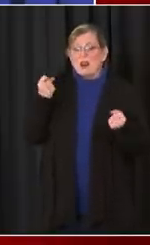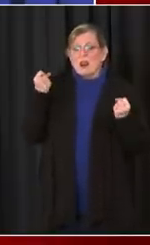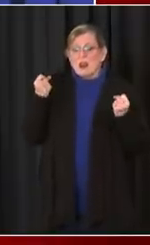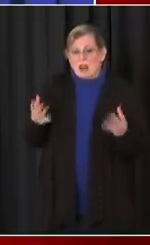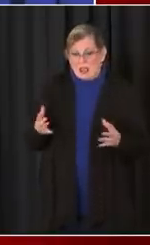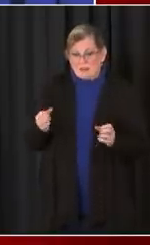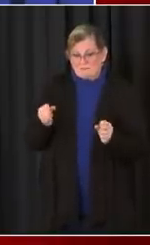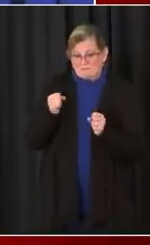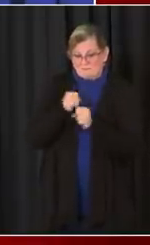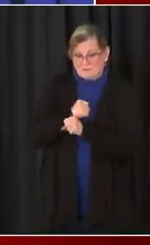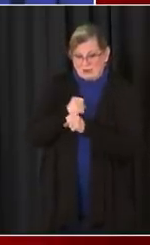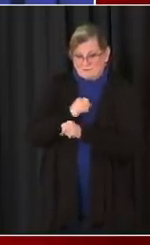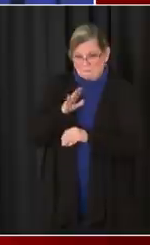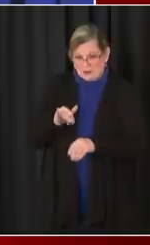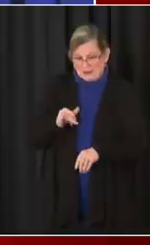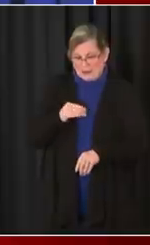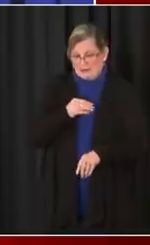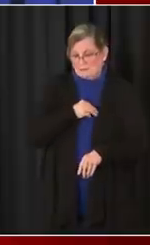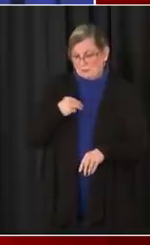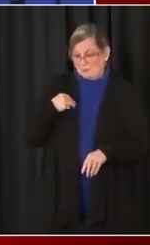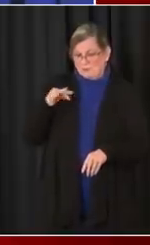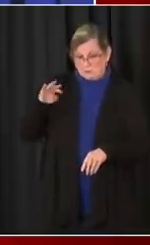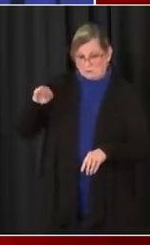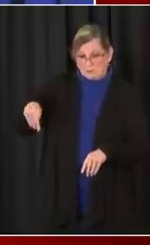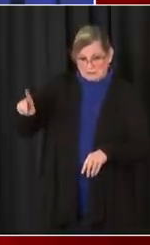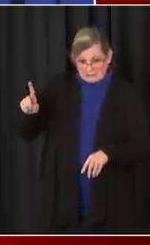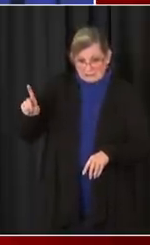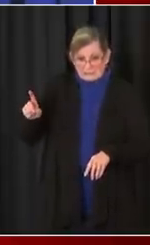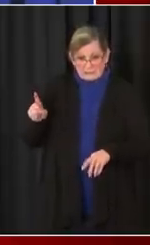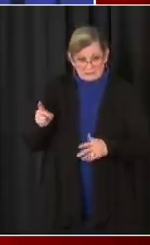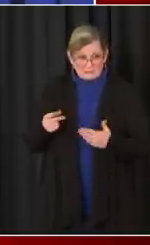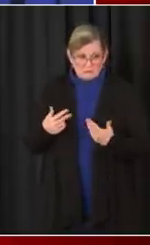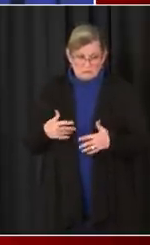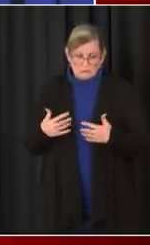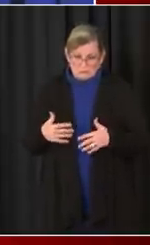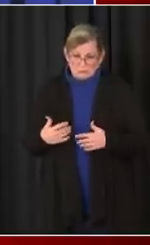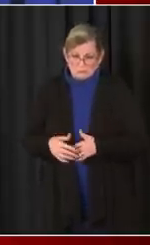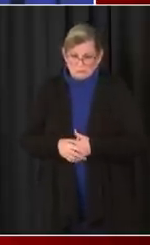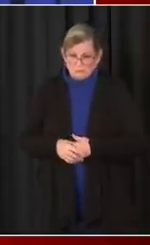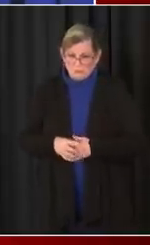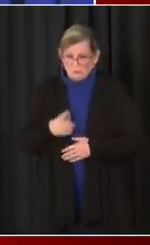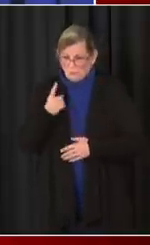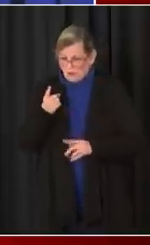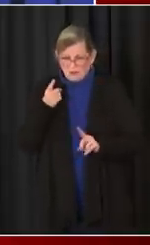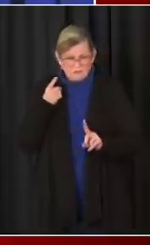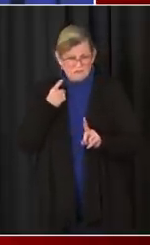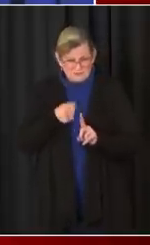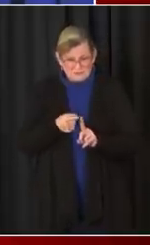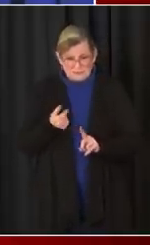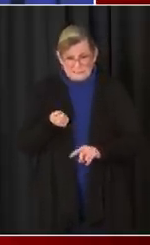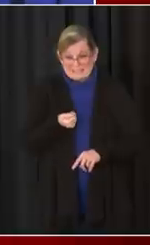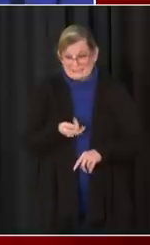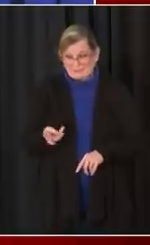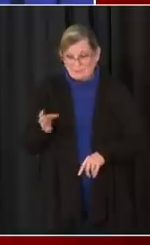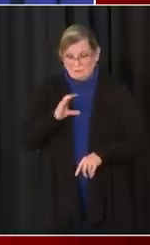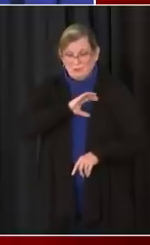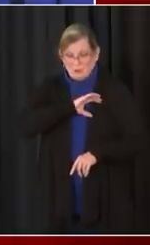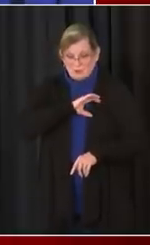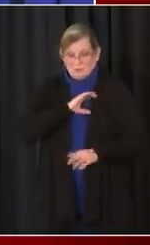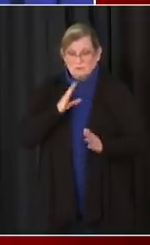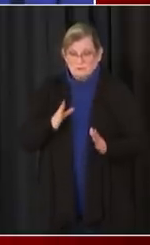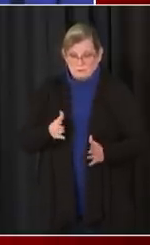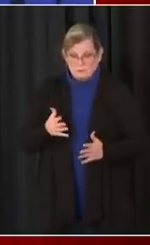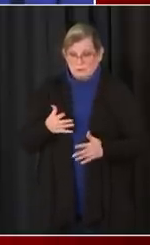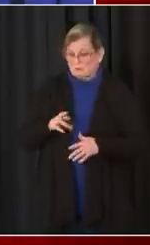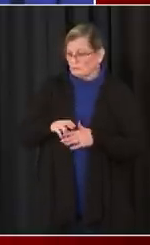fighting by the members of the Metropolitan Police Department there. At one point, several officers,